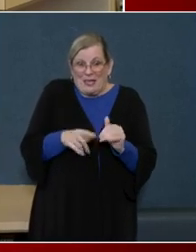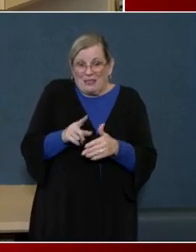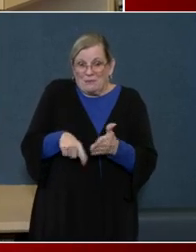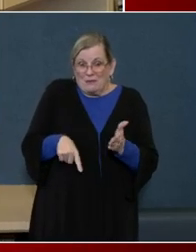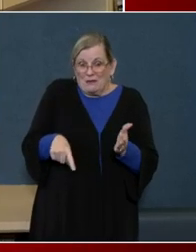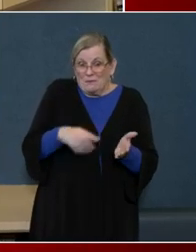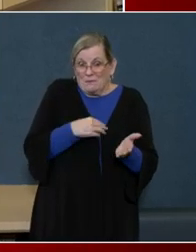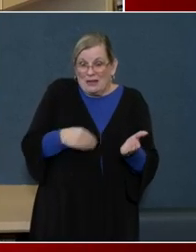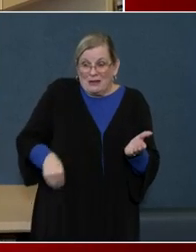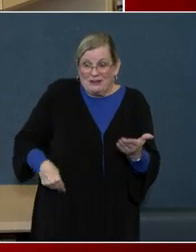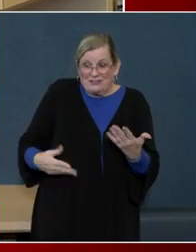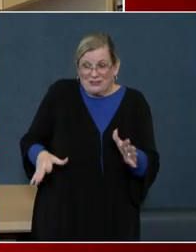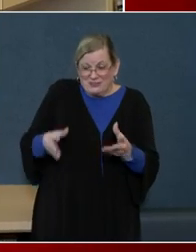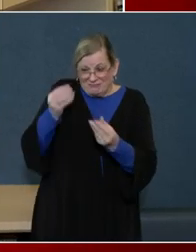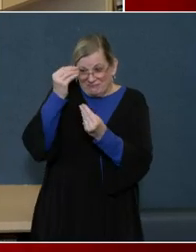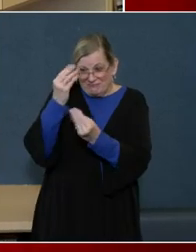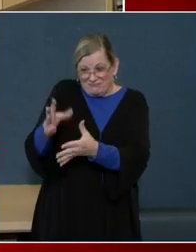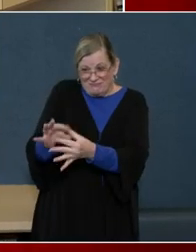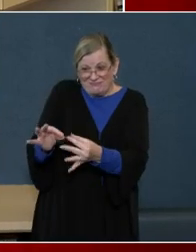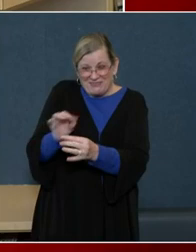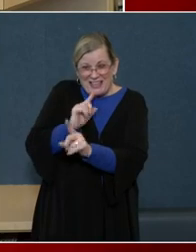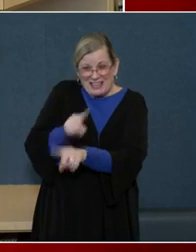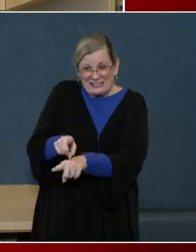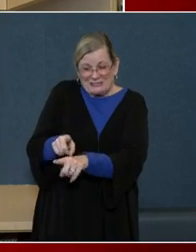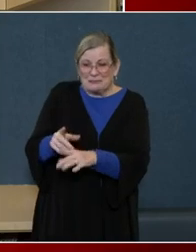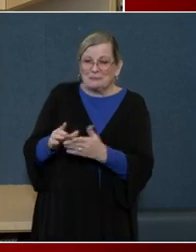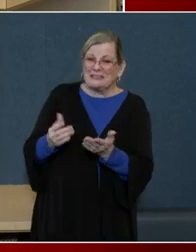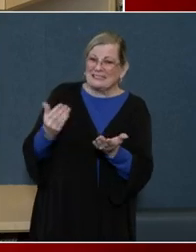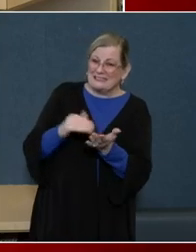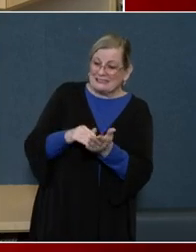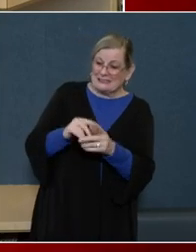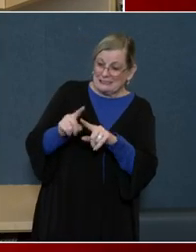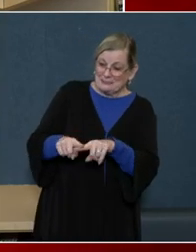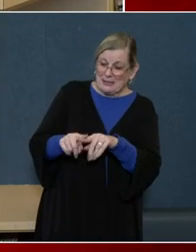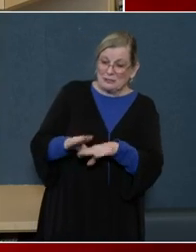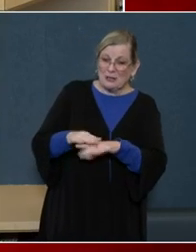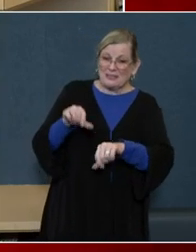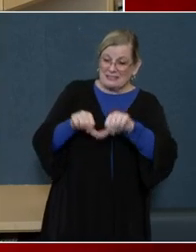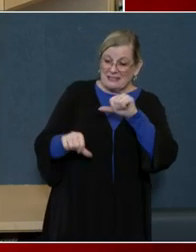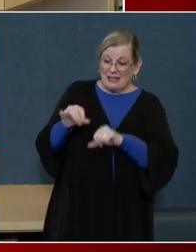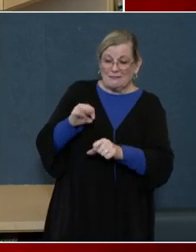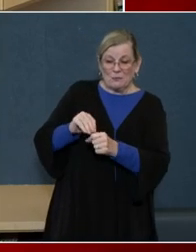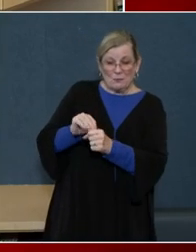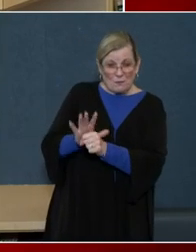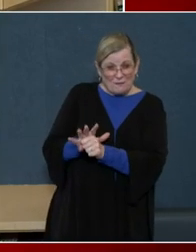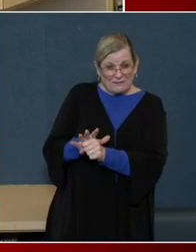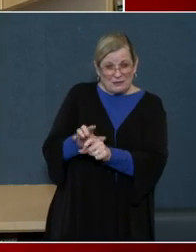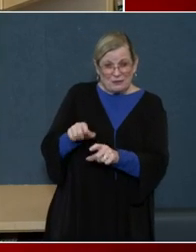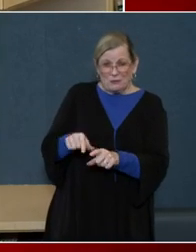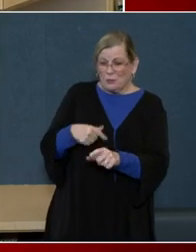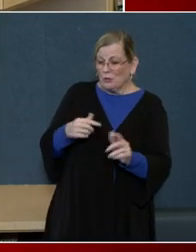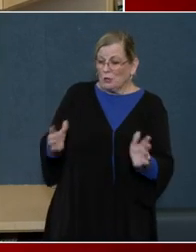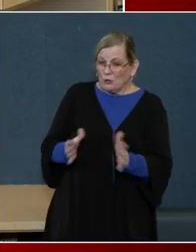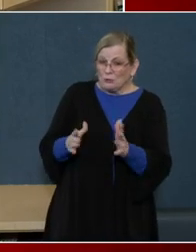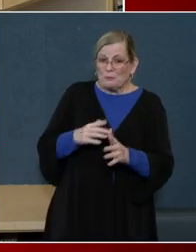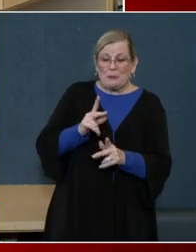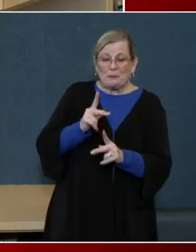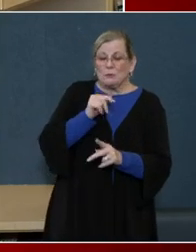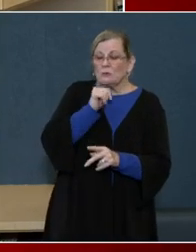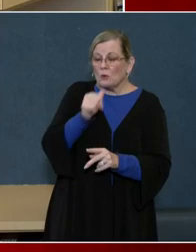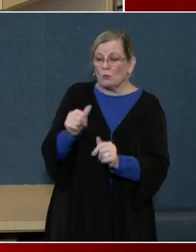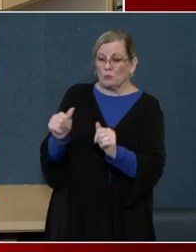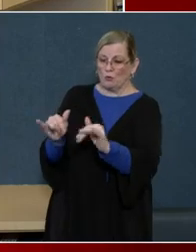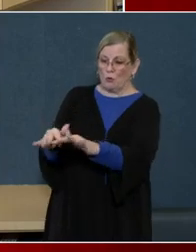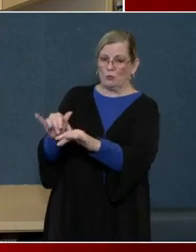of Columbia, based on the science and what we know about COVID-19, we have encouraged people not to attend events that are larger than 50 people. We